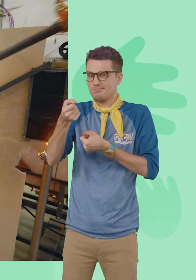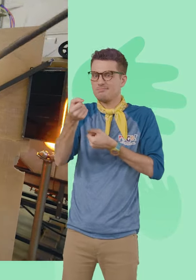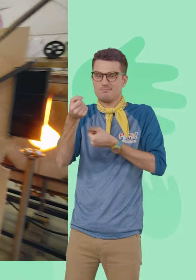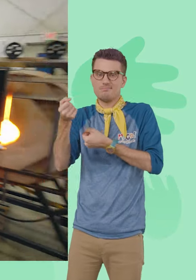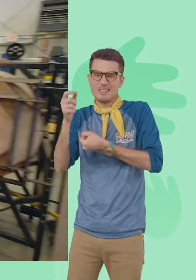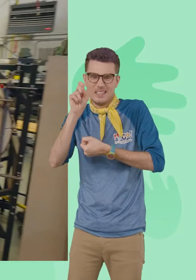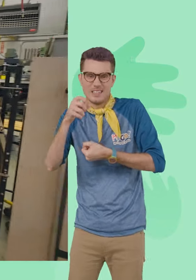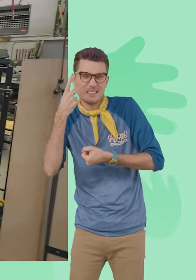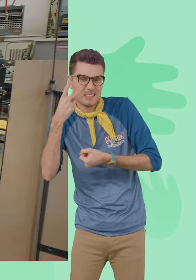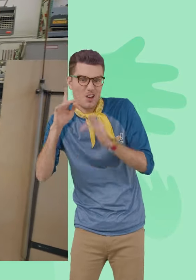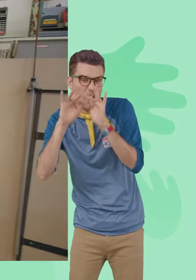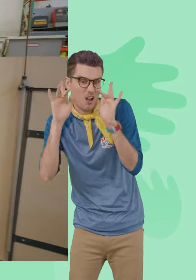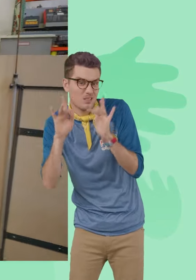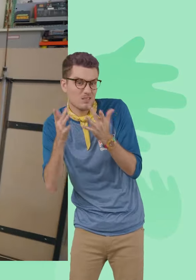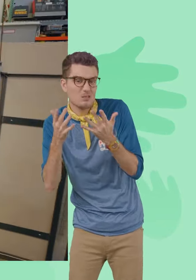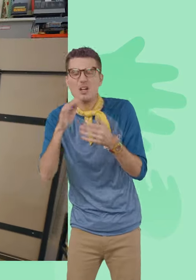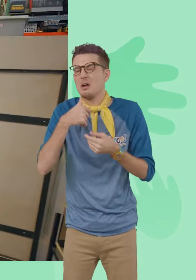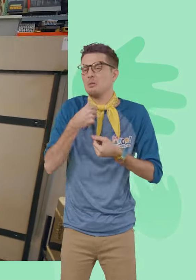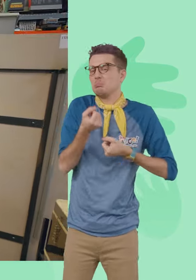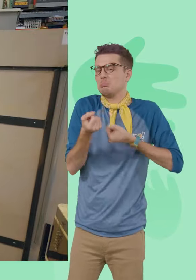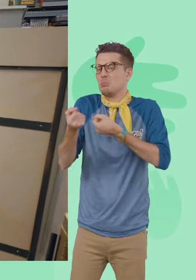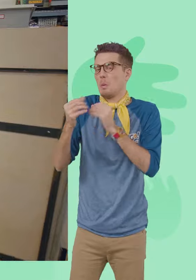Yeah. Okay, I'm gonna give it a little bit more heat.